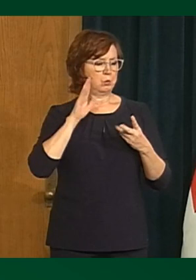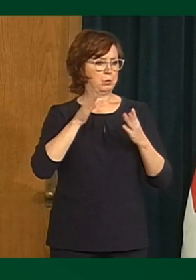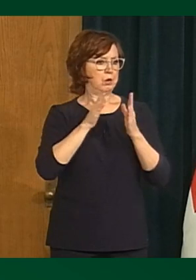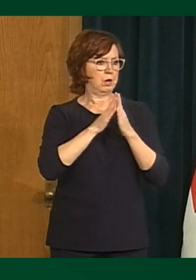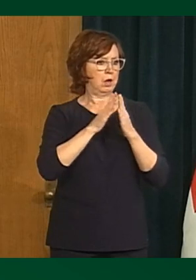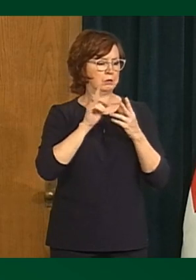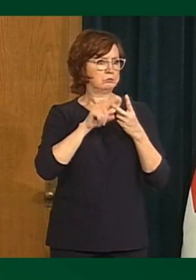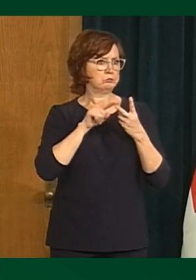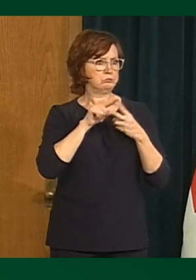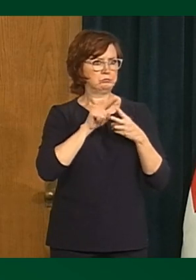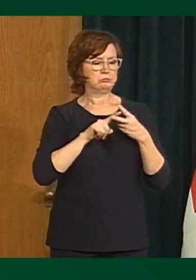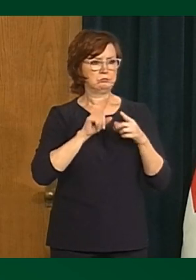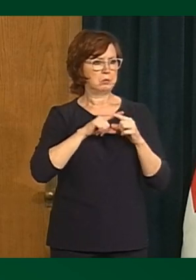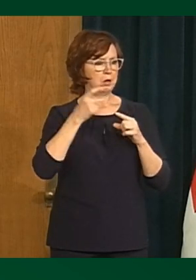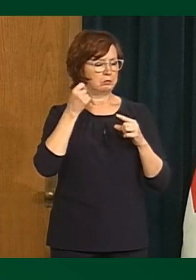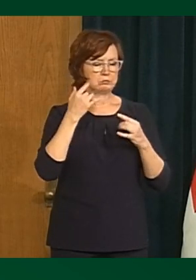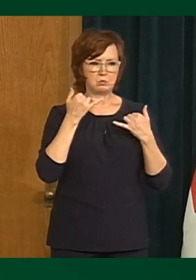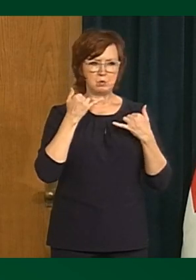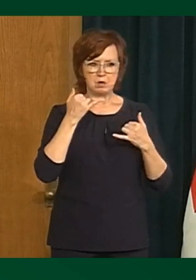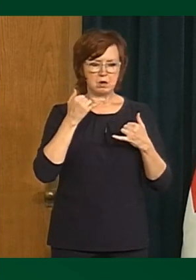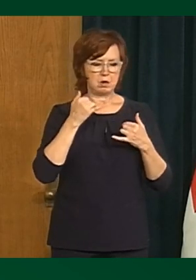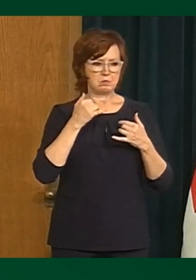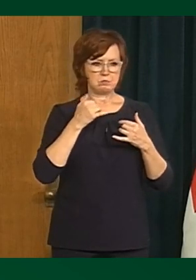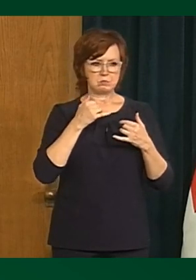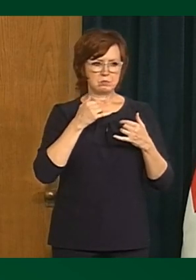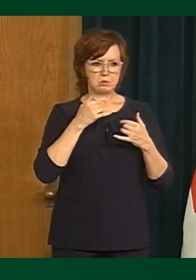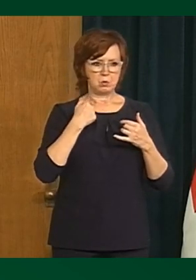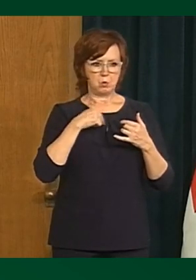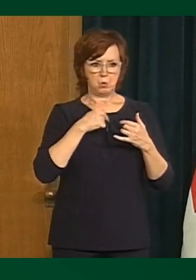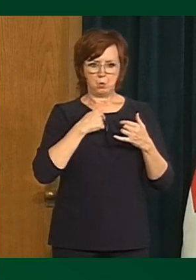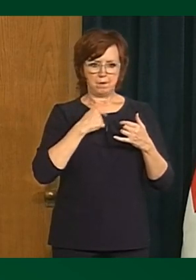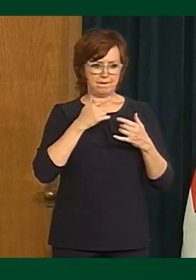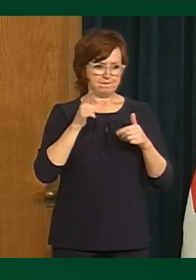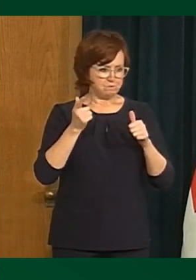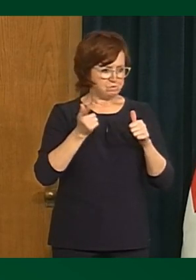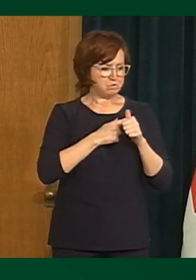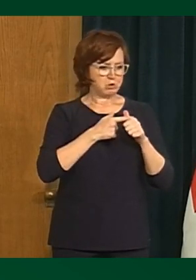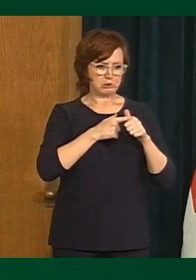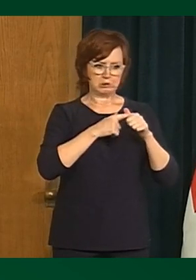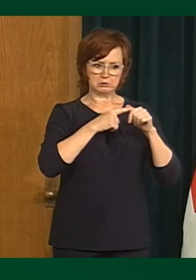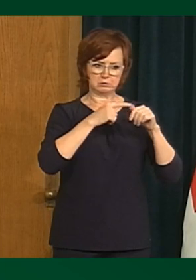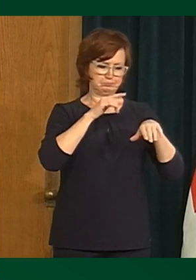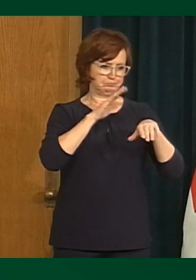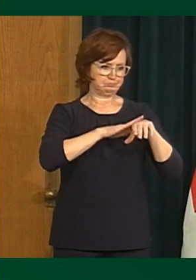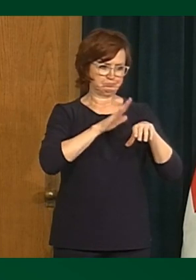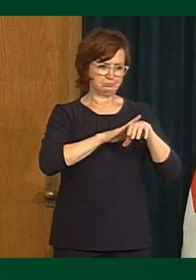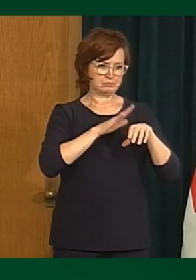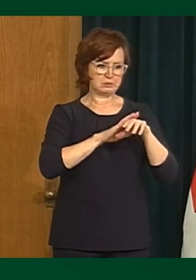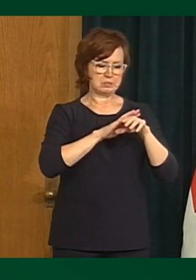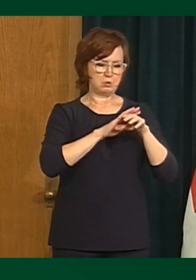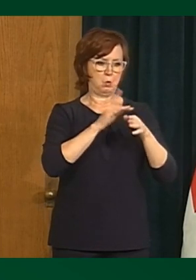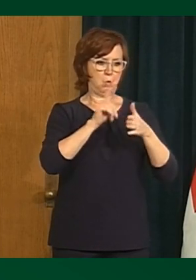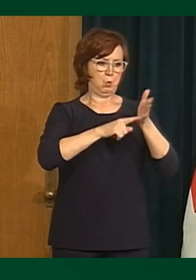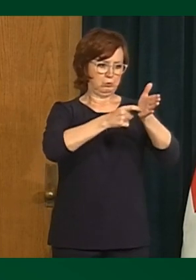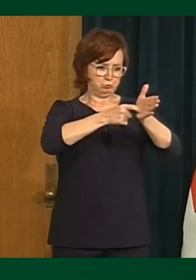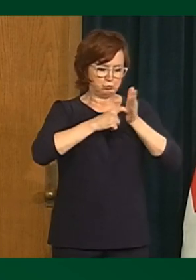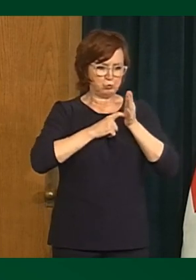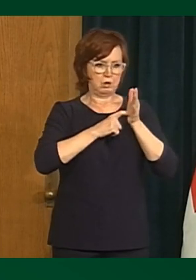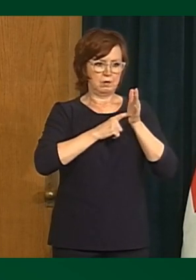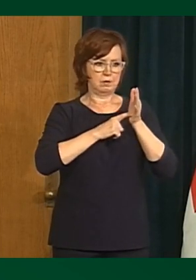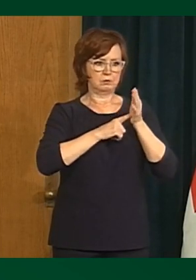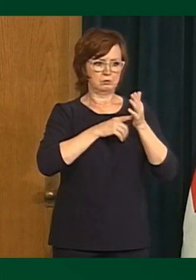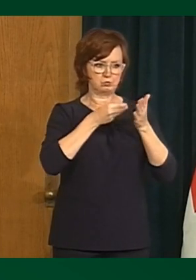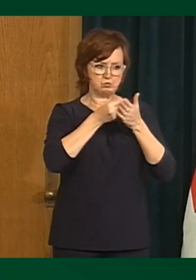province operating the checkpoints. And the goal was, quite frankly, to limit travel to just essential services